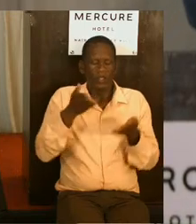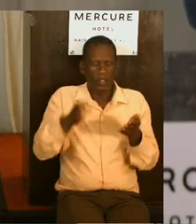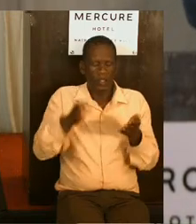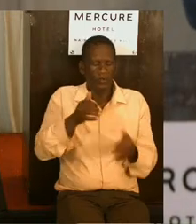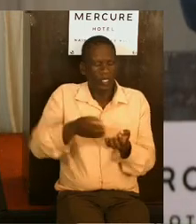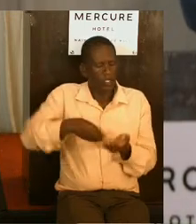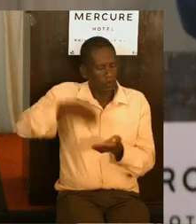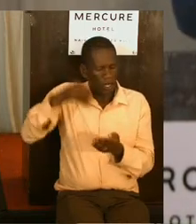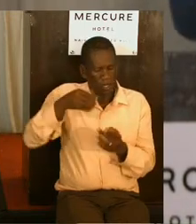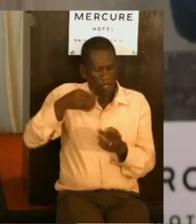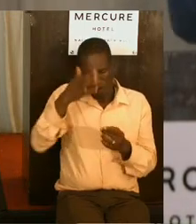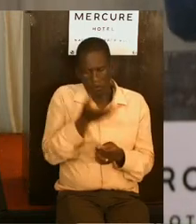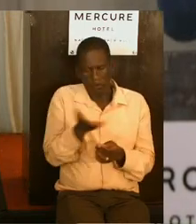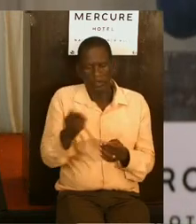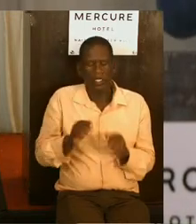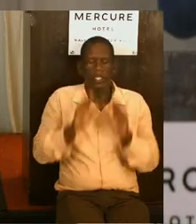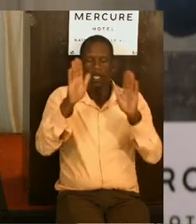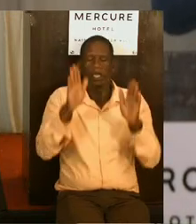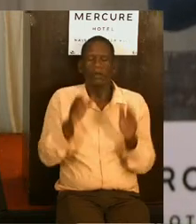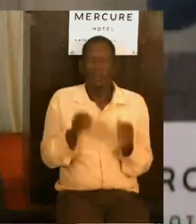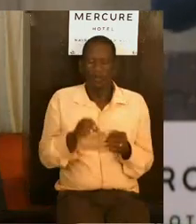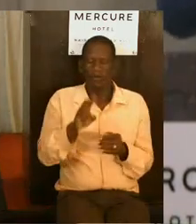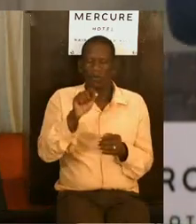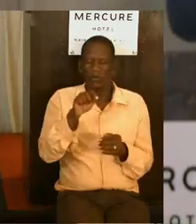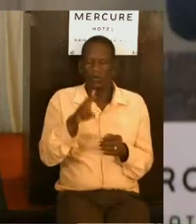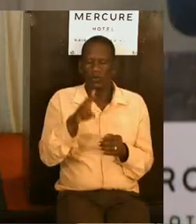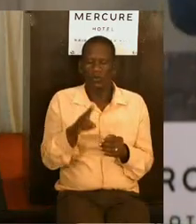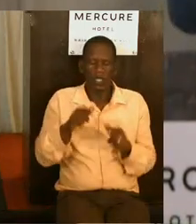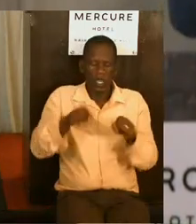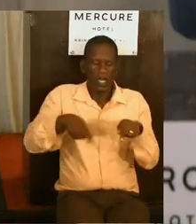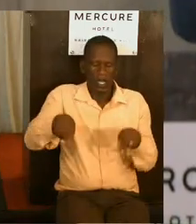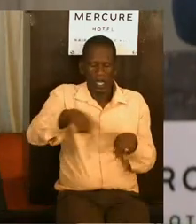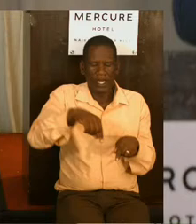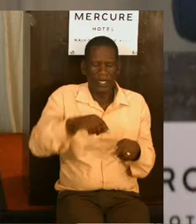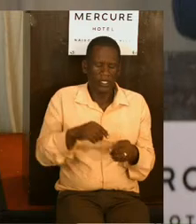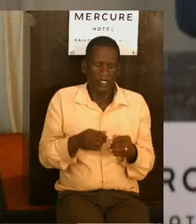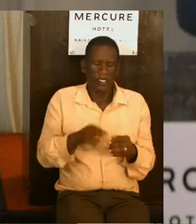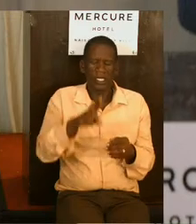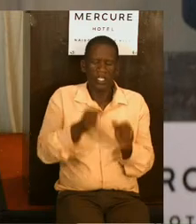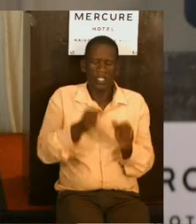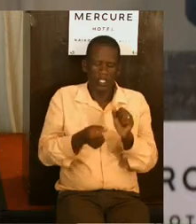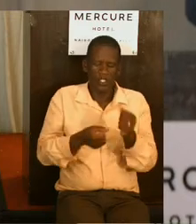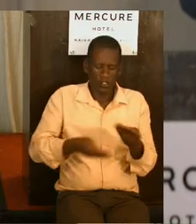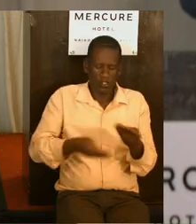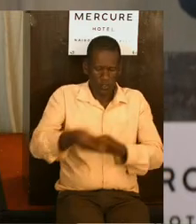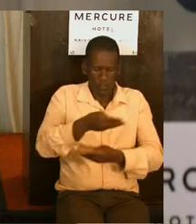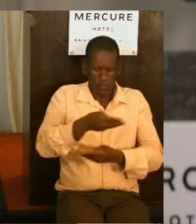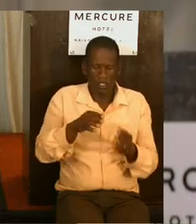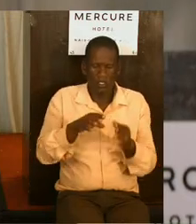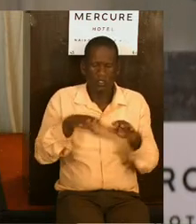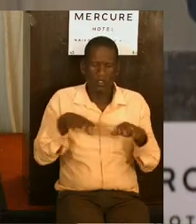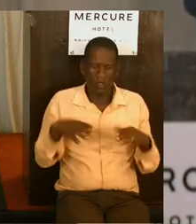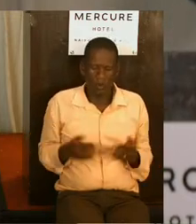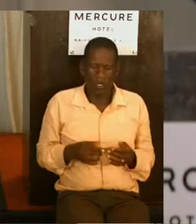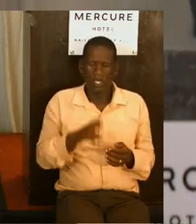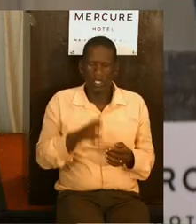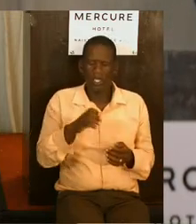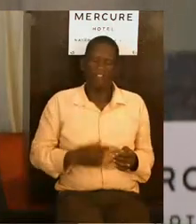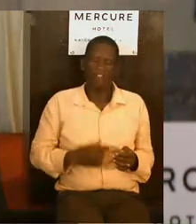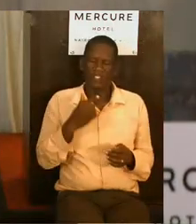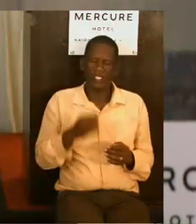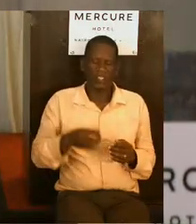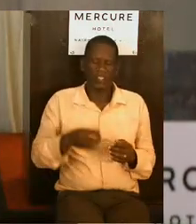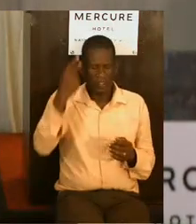because they are the at the core of the utto so let us resocialize or uh revisit